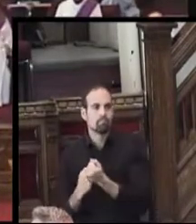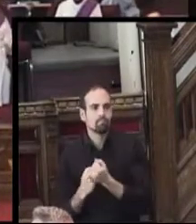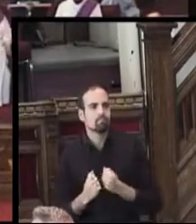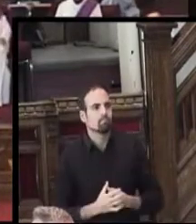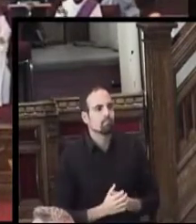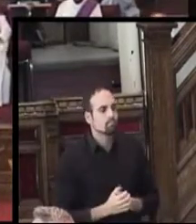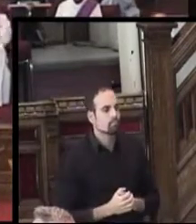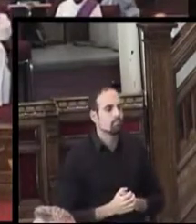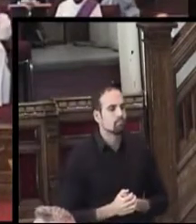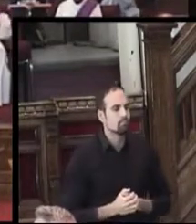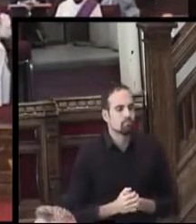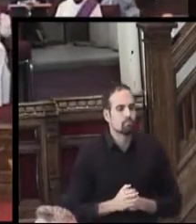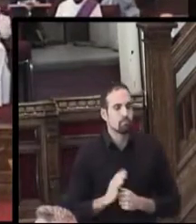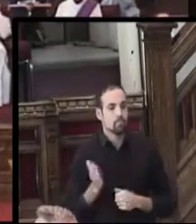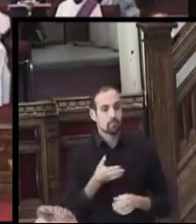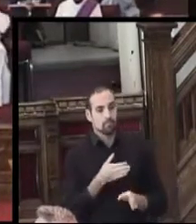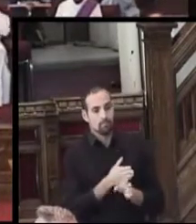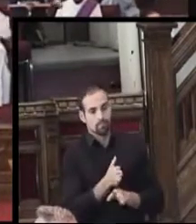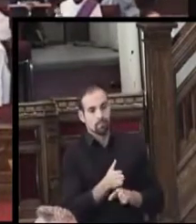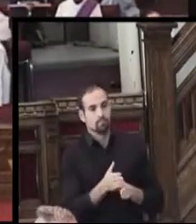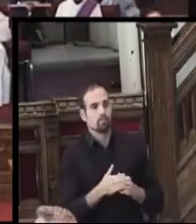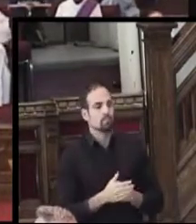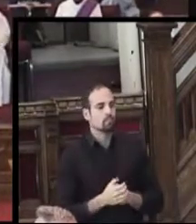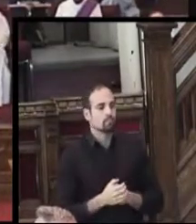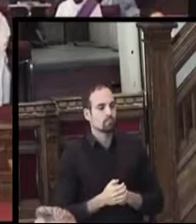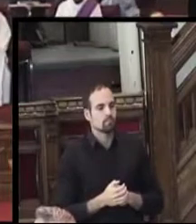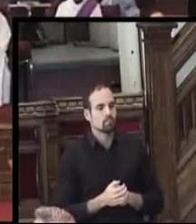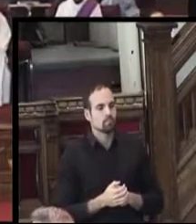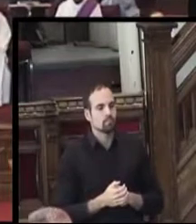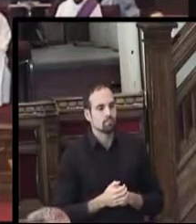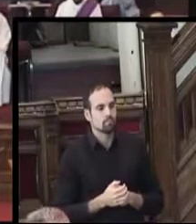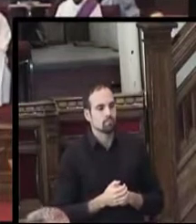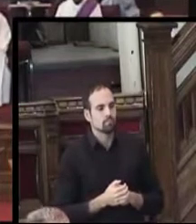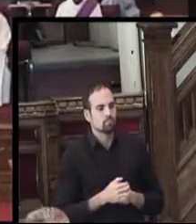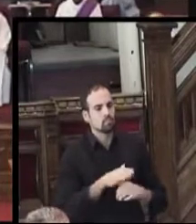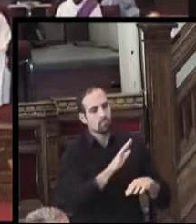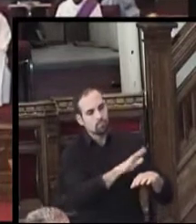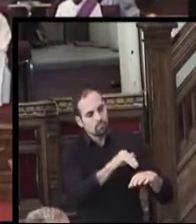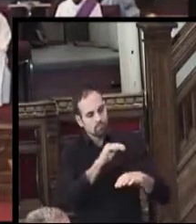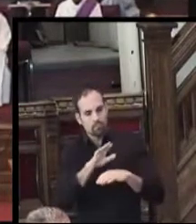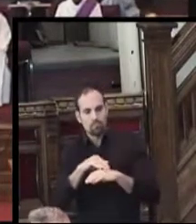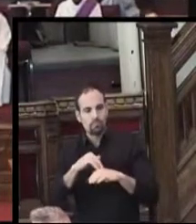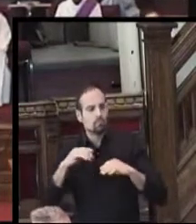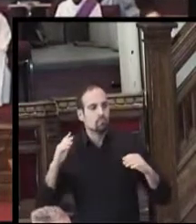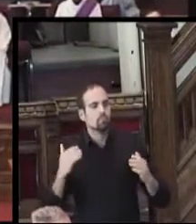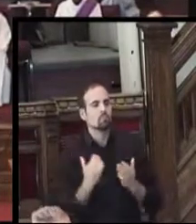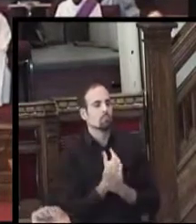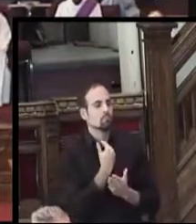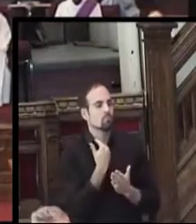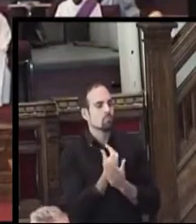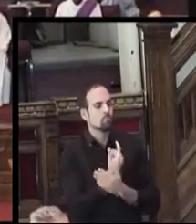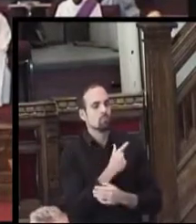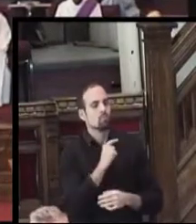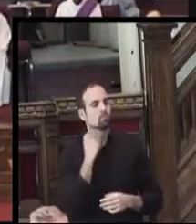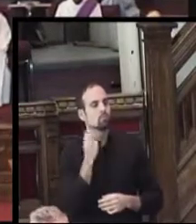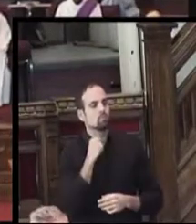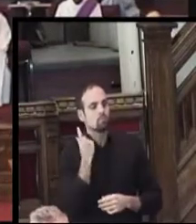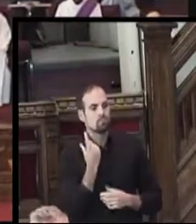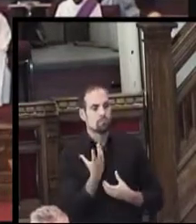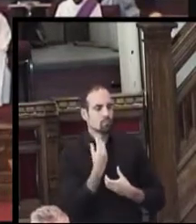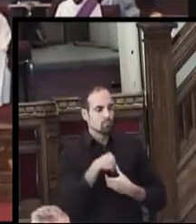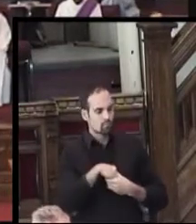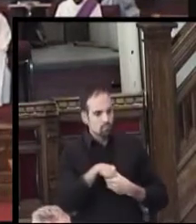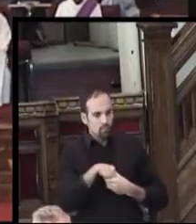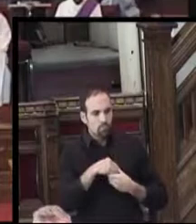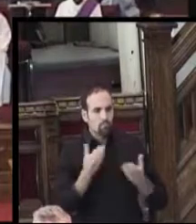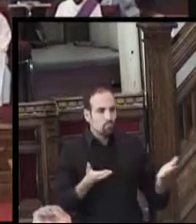a way to call forward and train new clergy, people who will serve on the staff of churches or